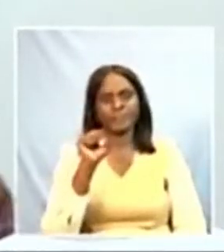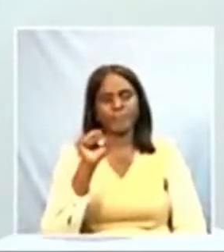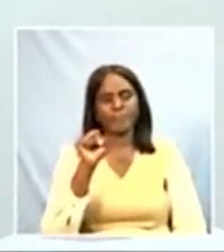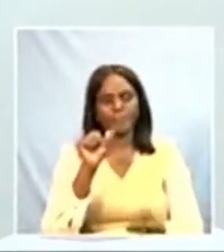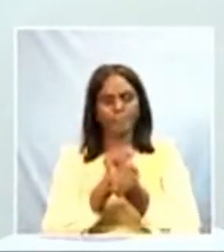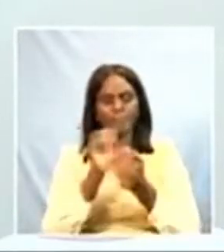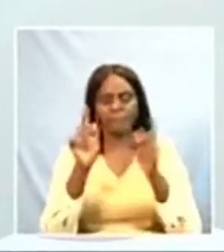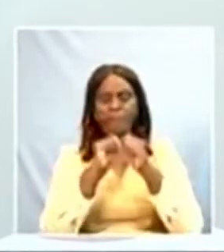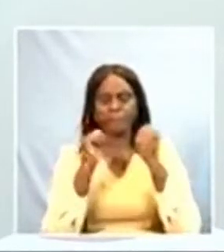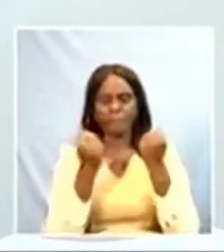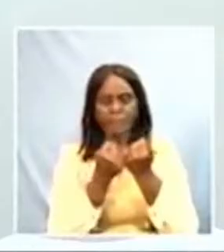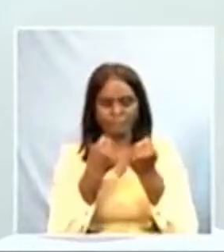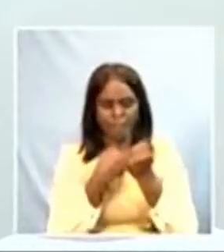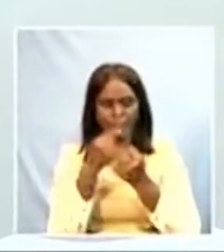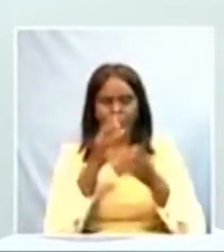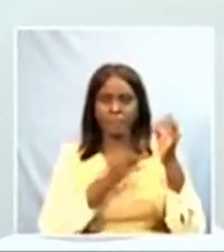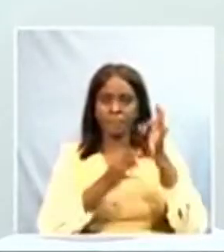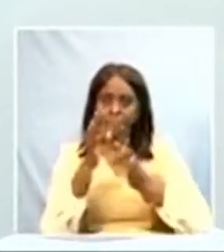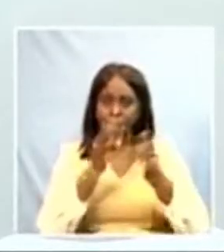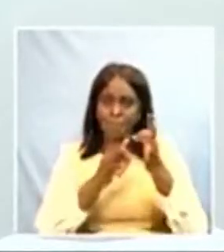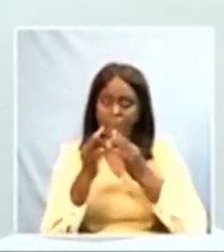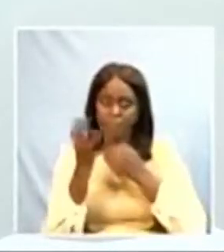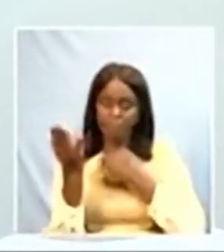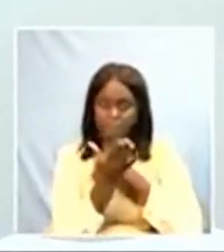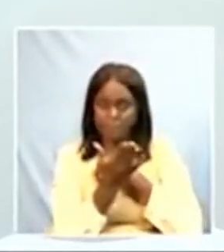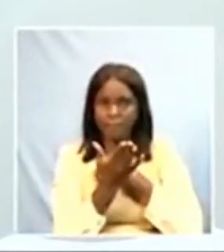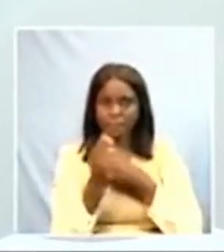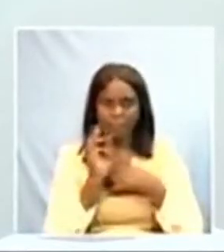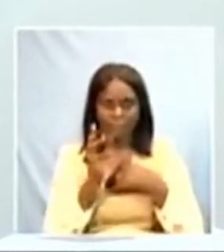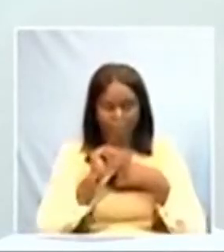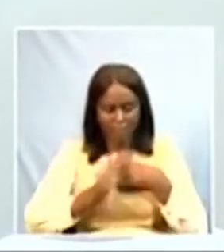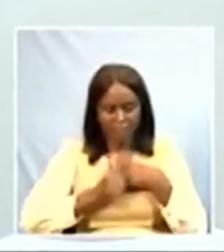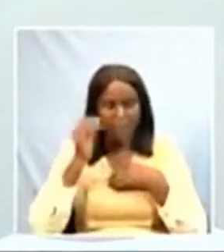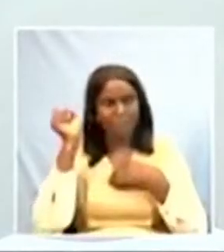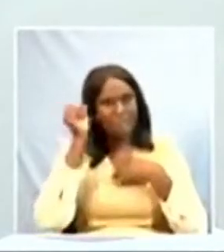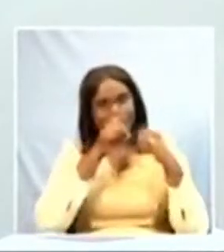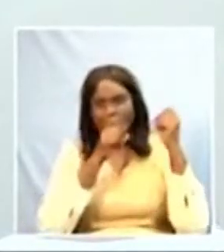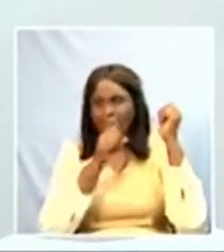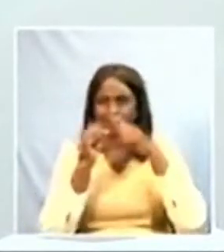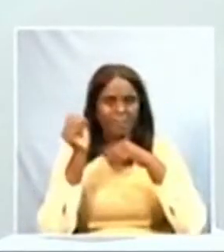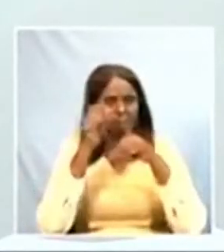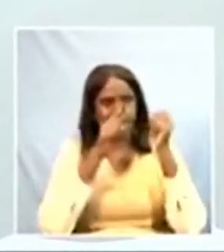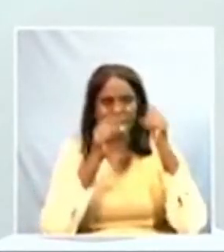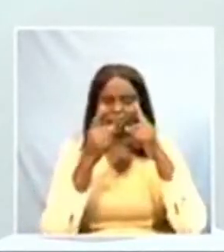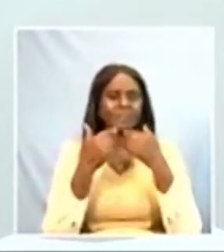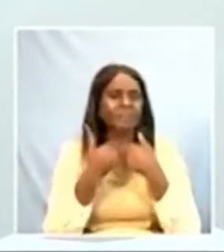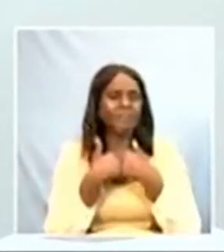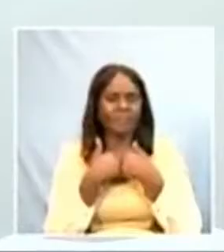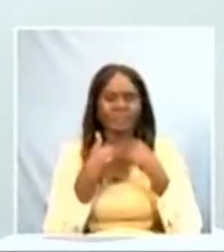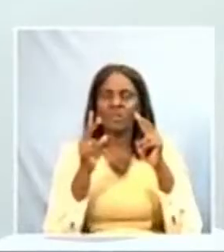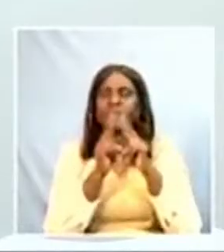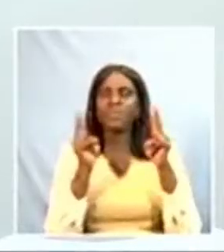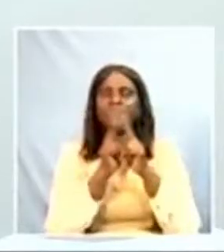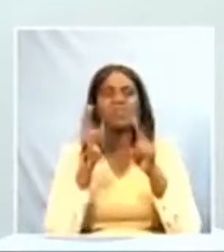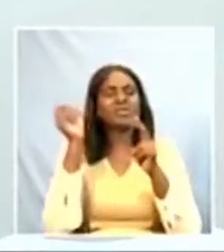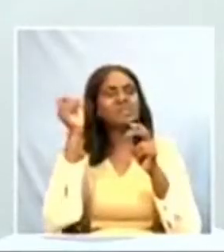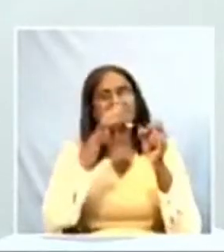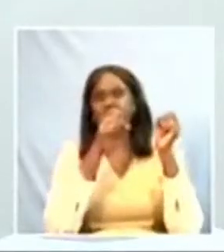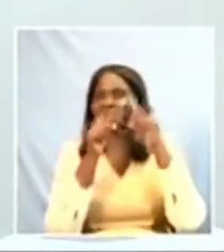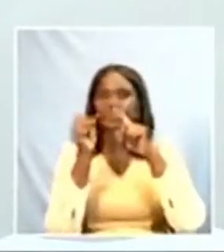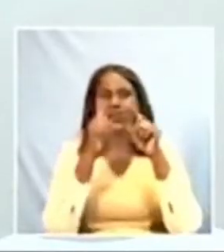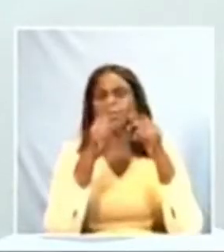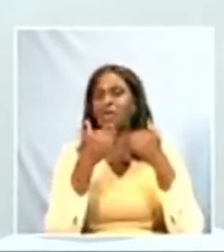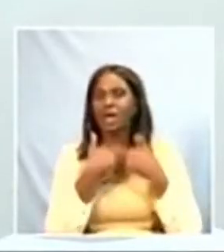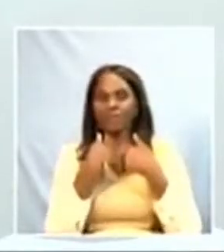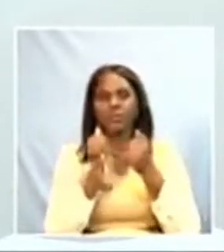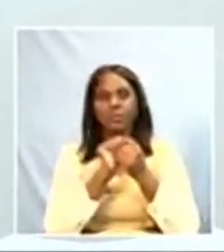your team, I want to state that we are disappointed, very disappointed